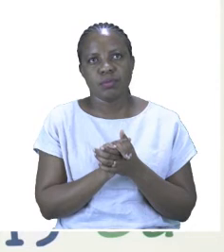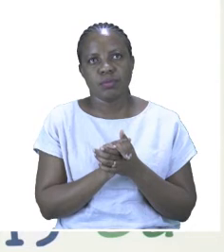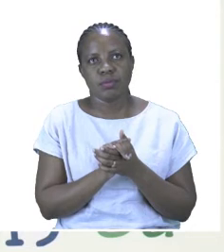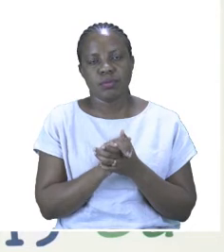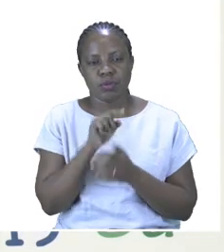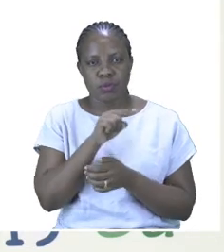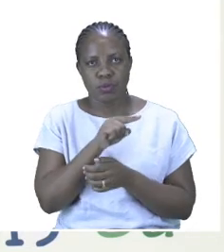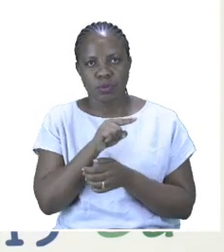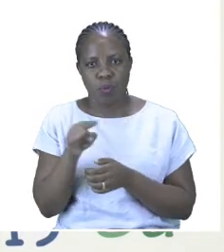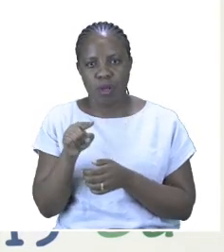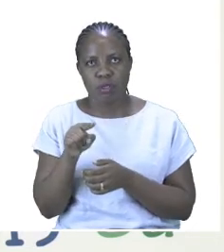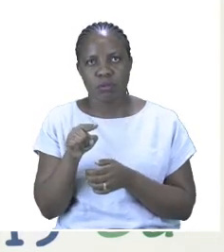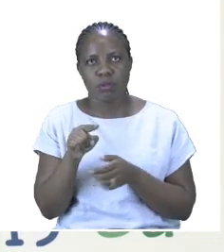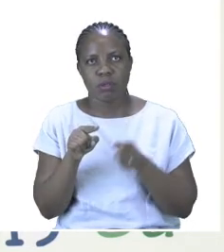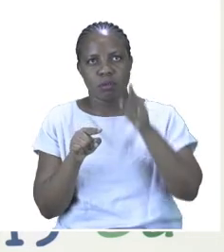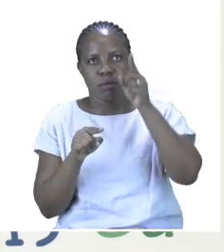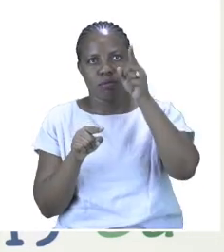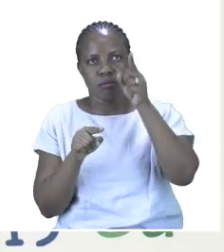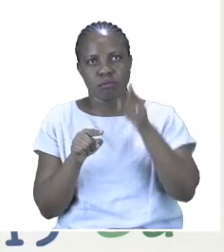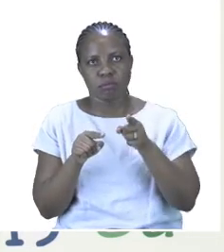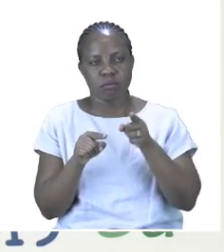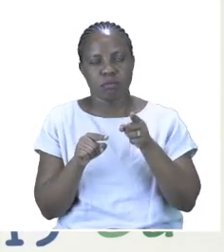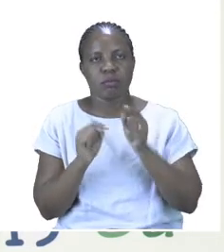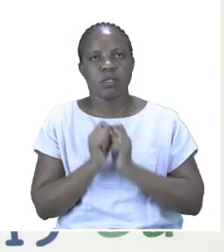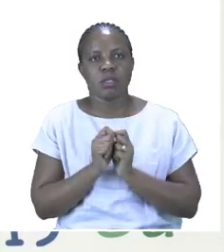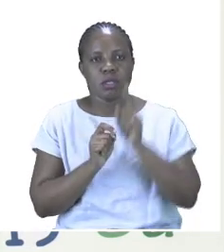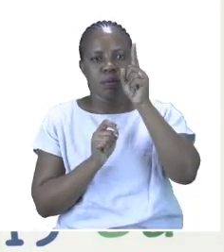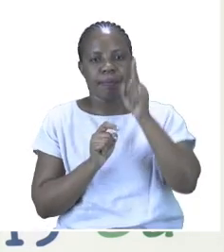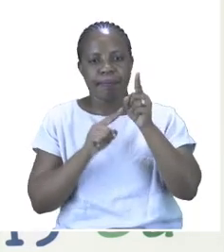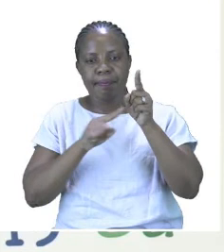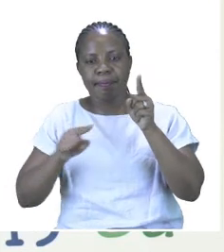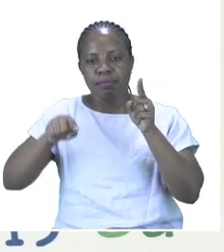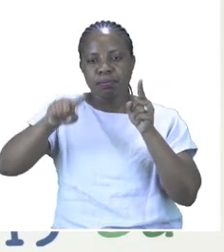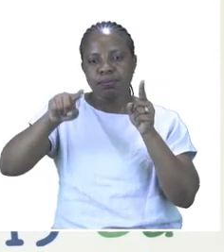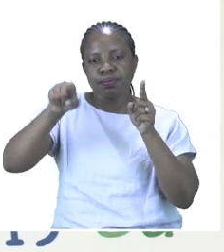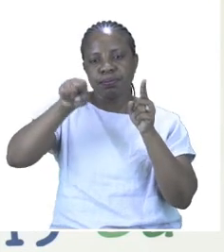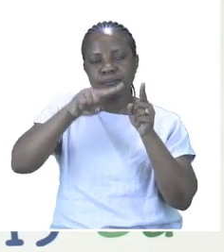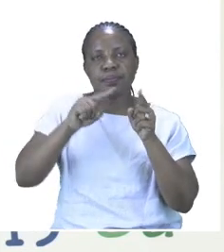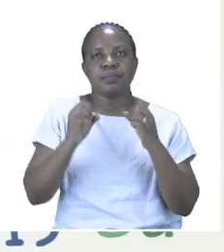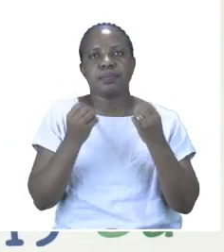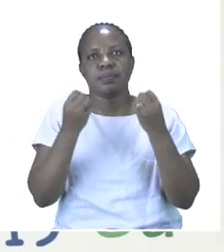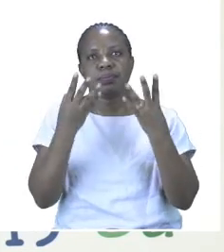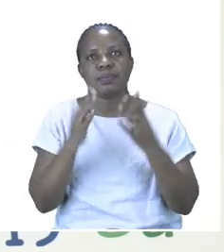edge or a side can be on the other. For example,